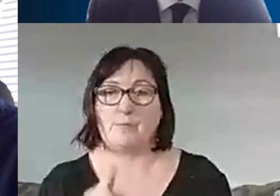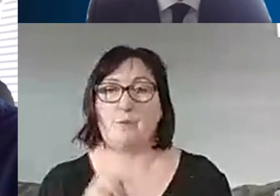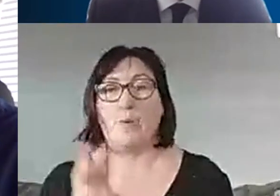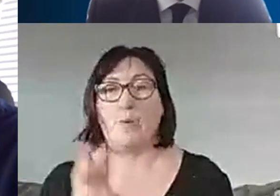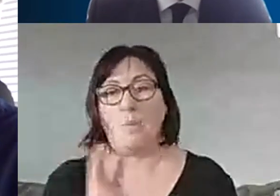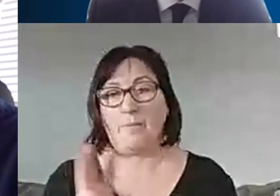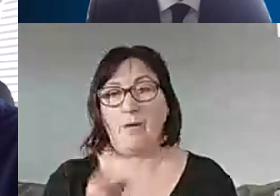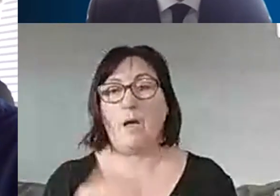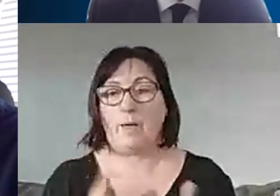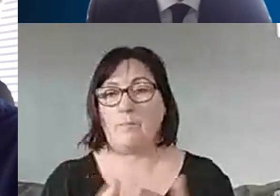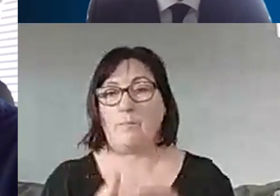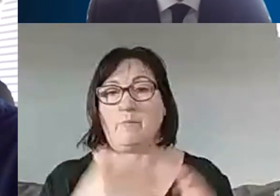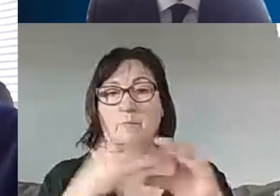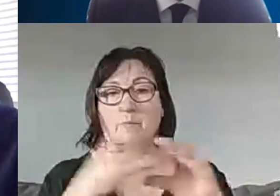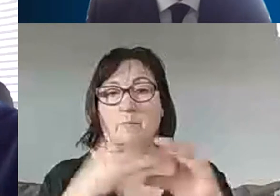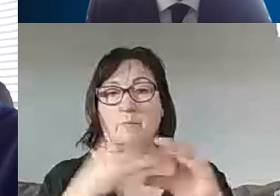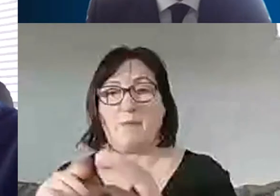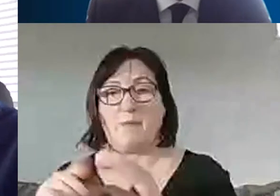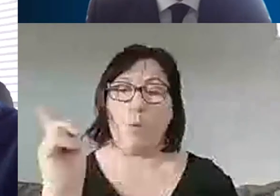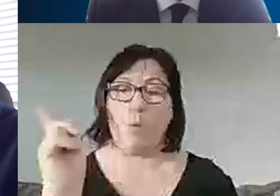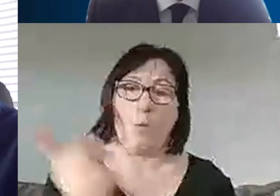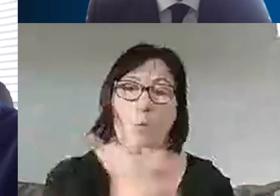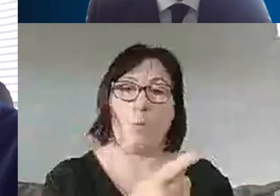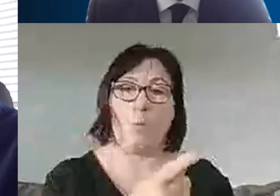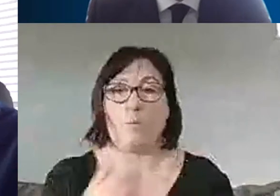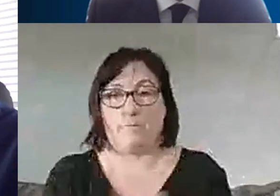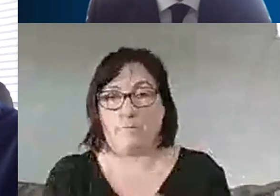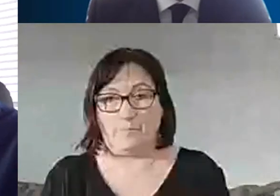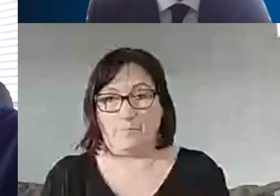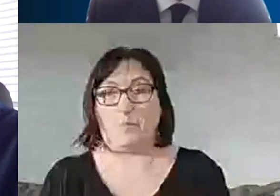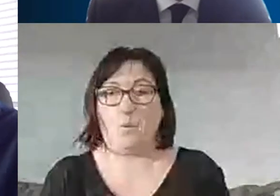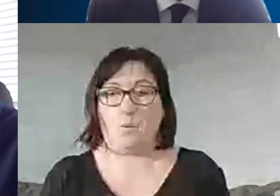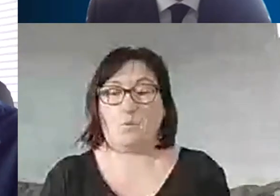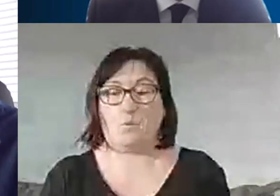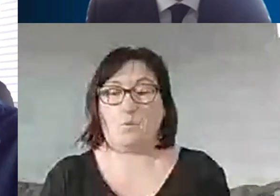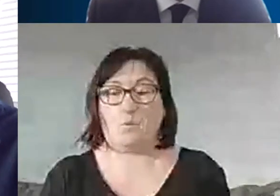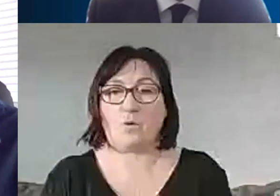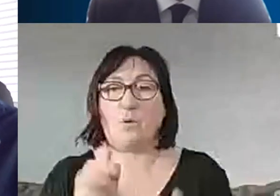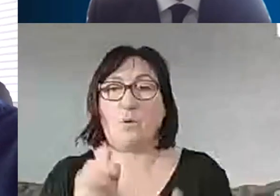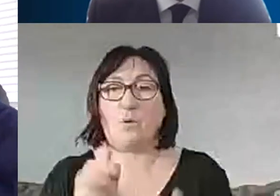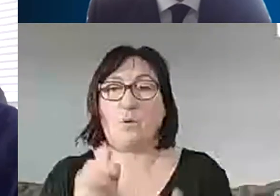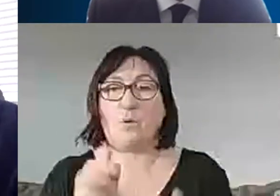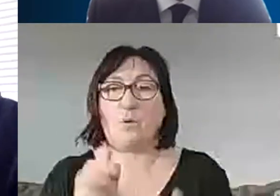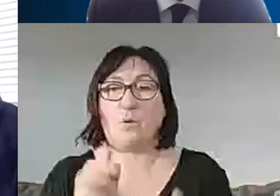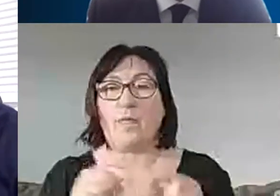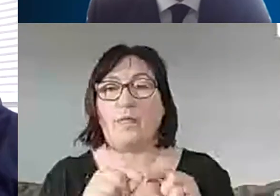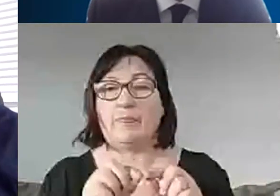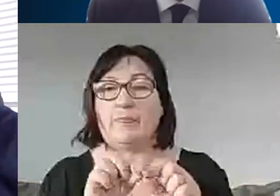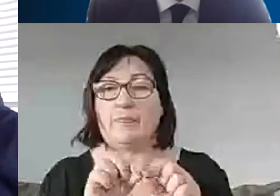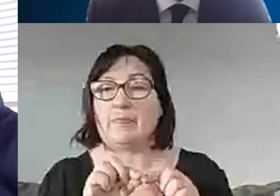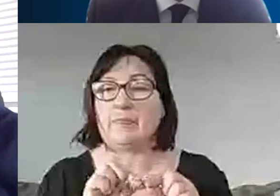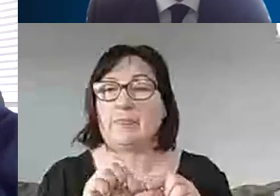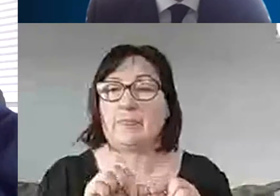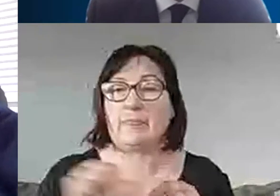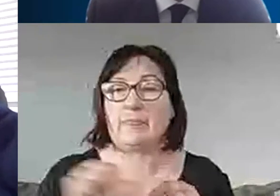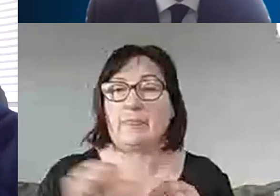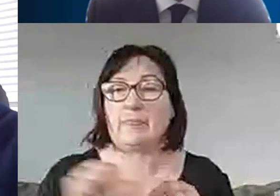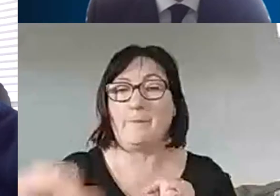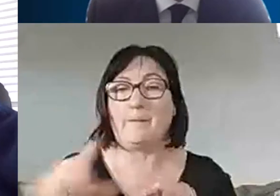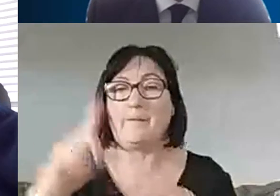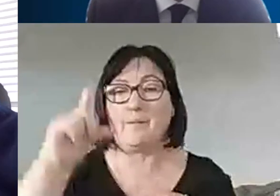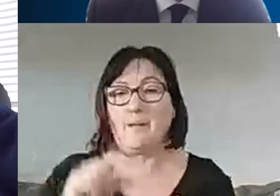participated, and it will be uploaded onto our Red Tape Reduction website with the actual copy of the slide presentation.